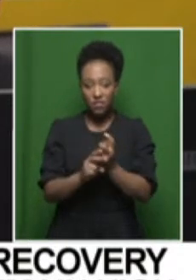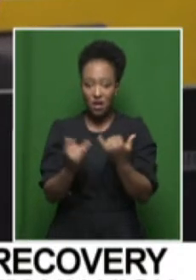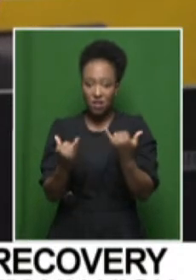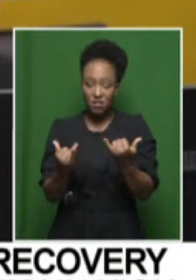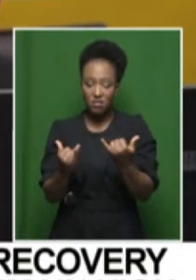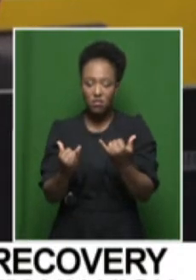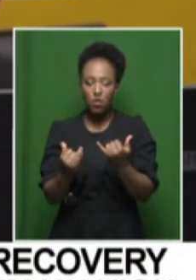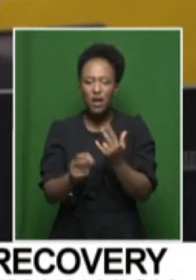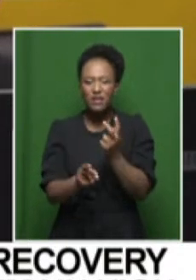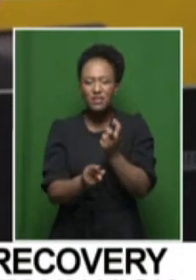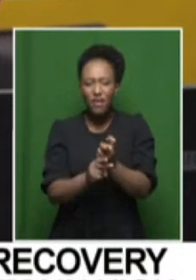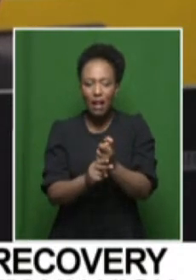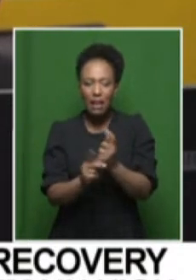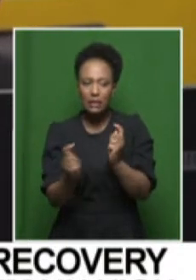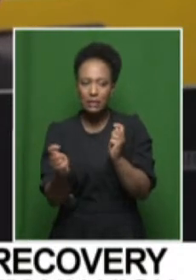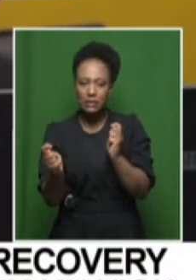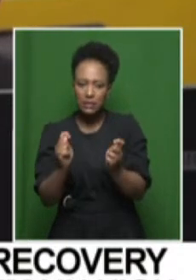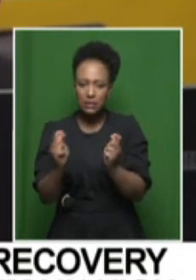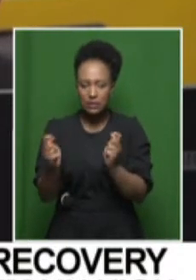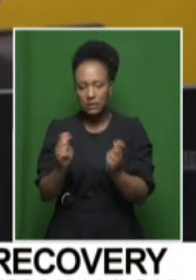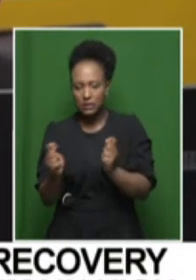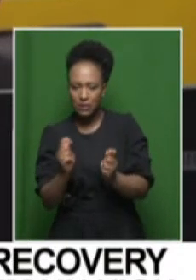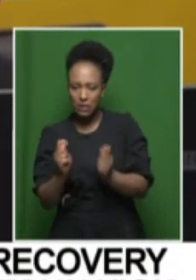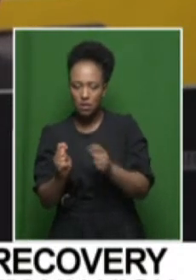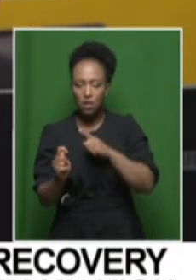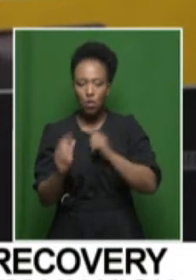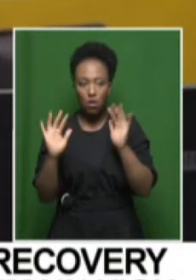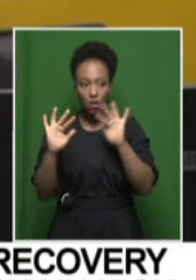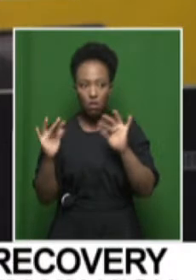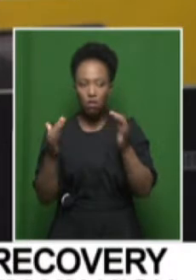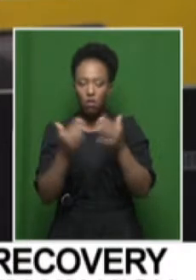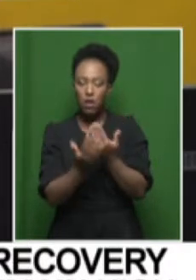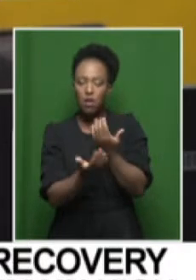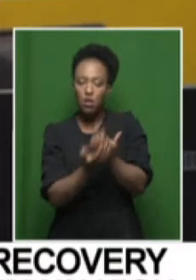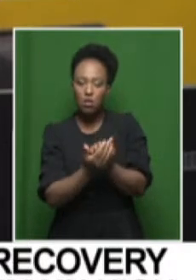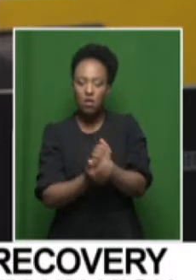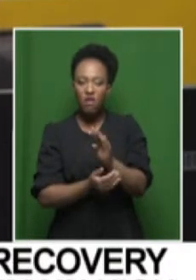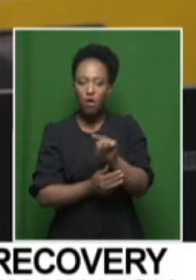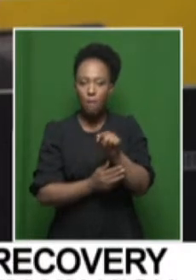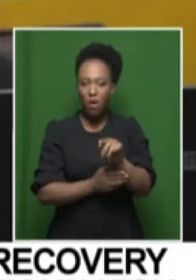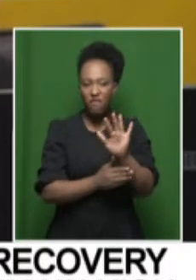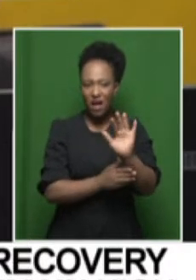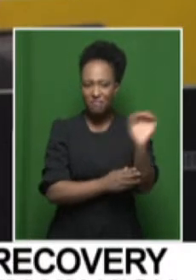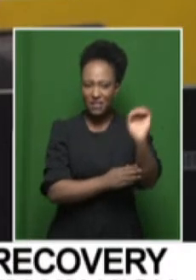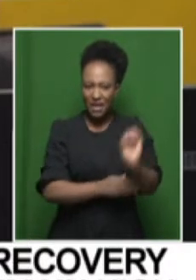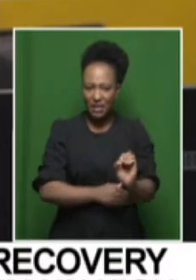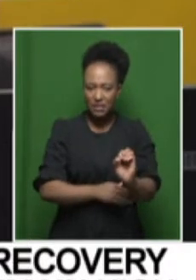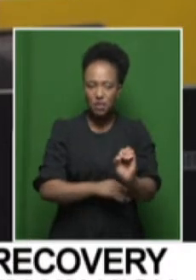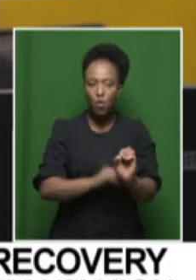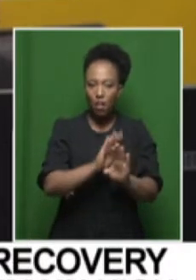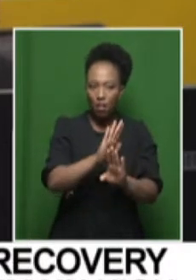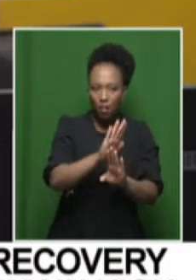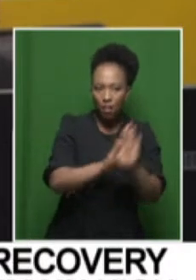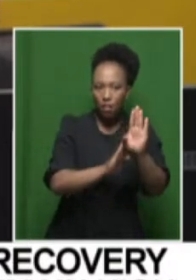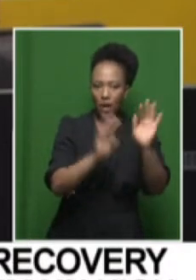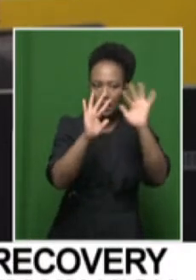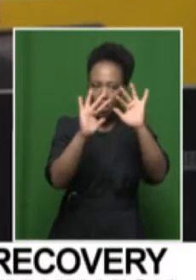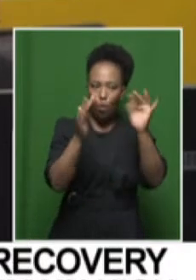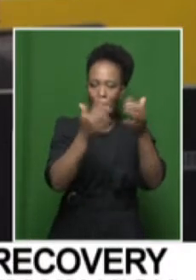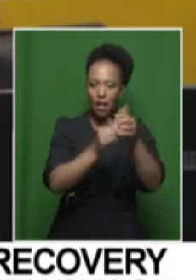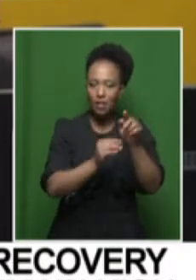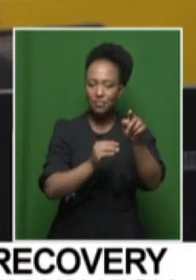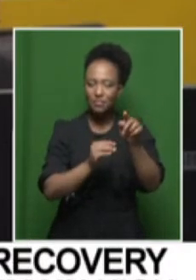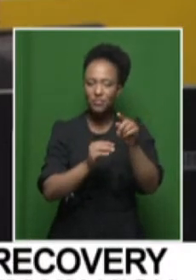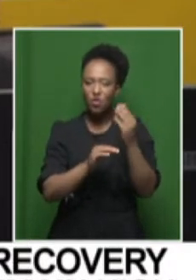trade-offs are required. The world economy is expected to grow by 4.4% this year. This is lower